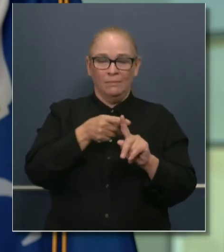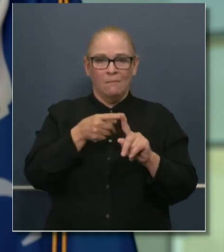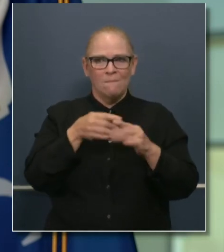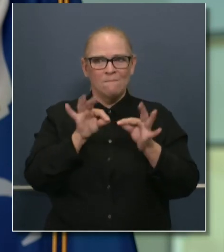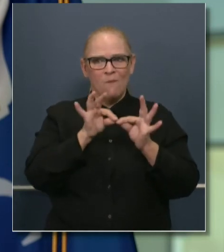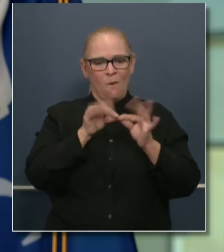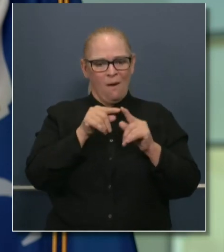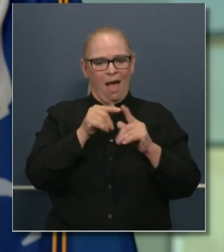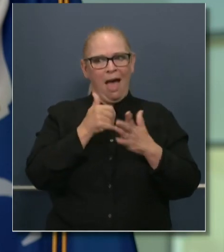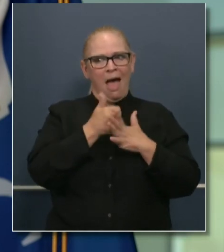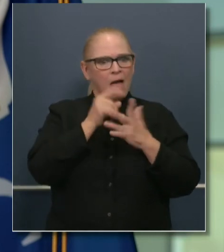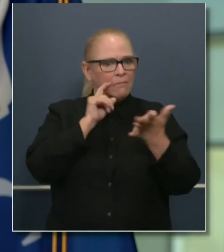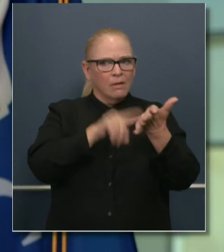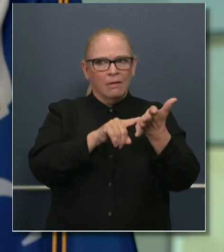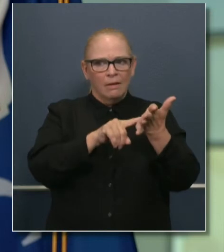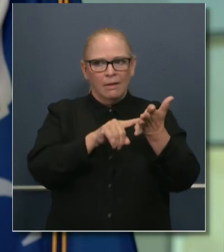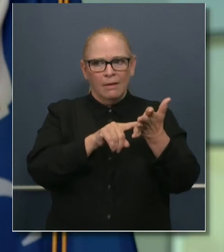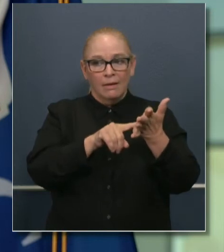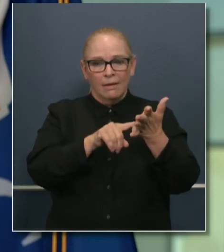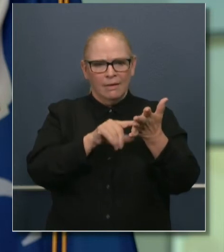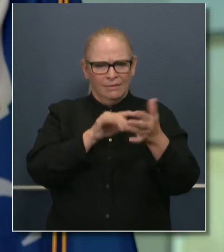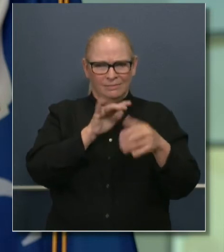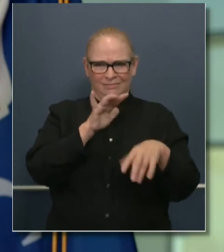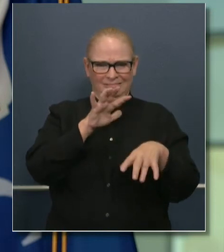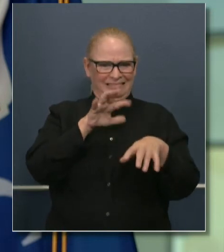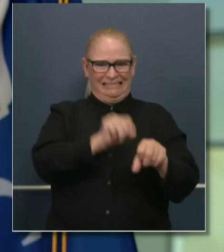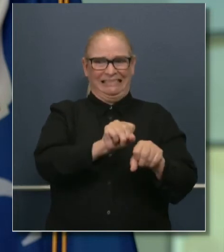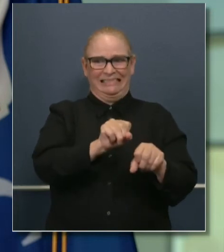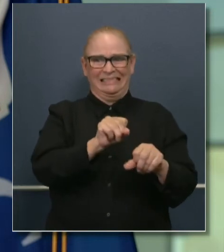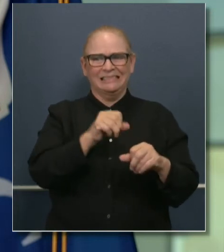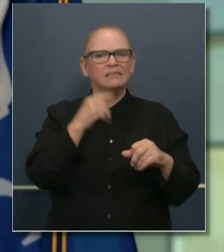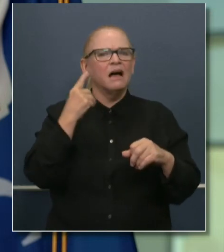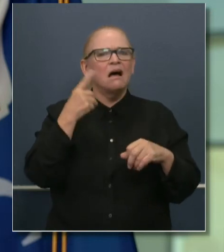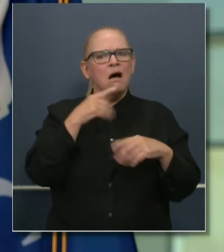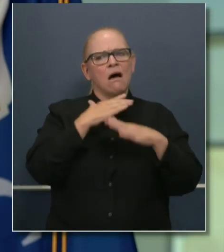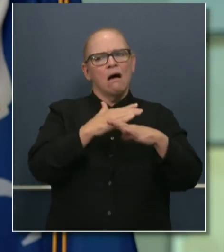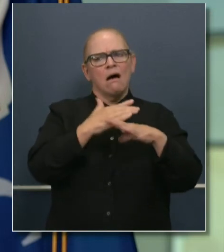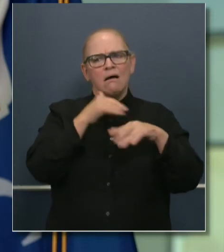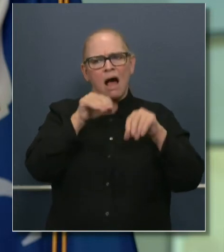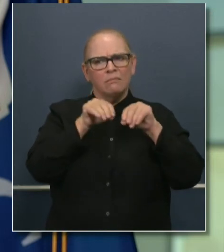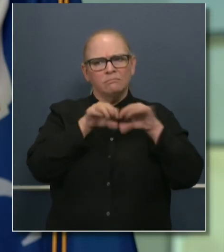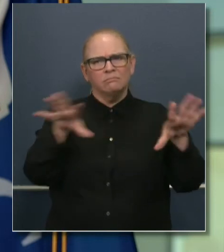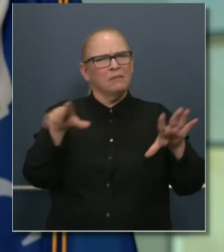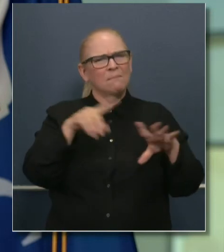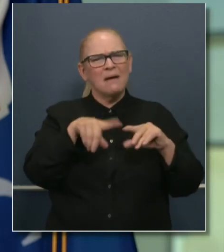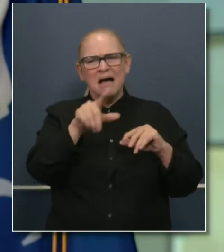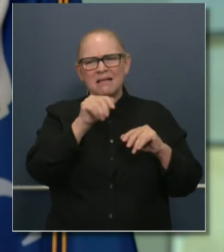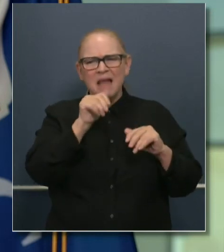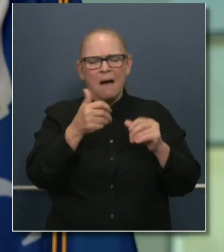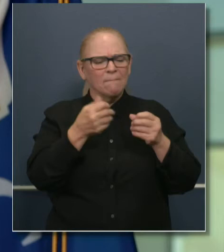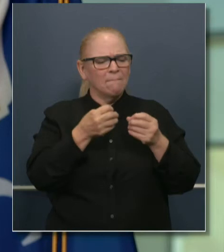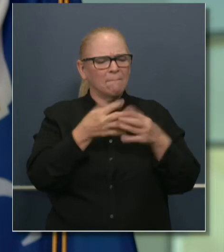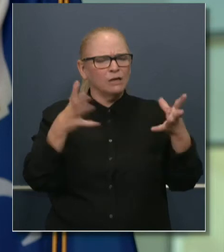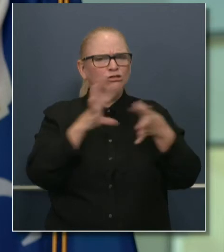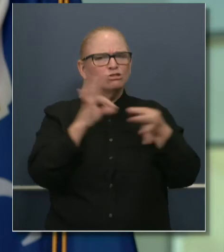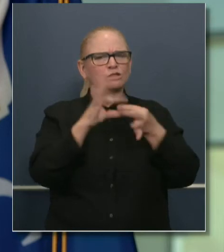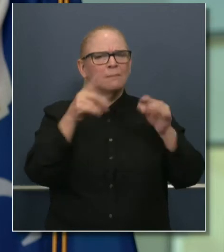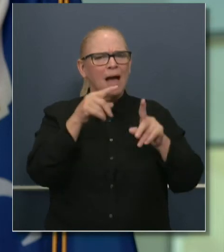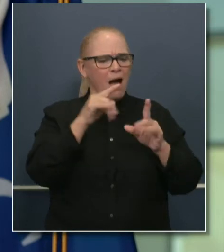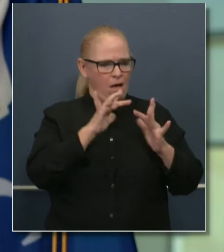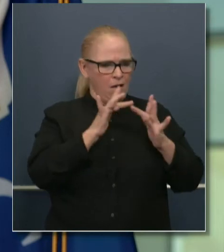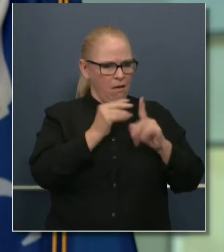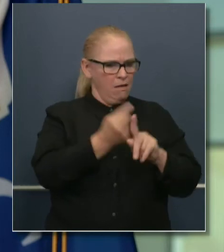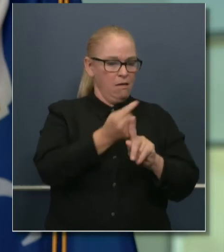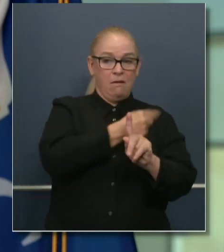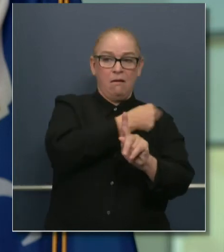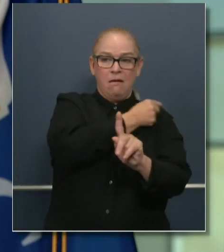you update us on what is happening with that process of contact tracing? And then for Dr. Galley, if he could